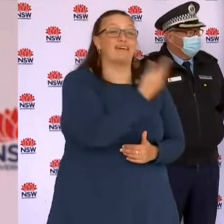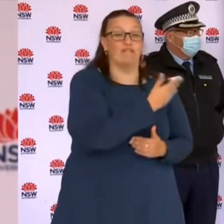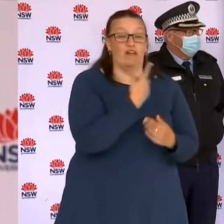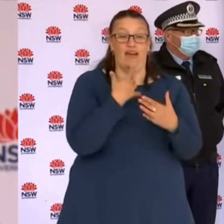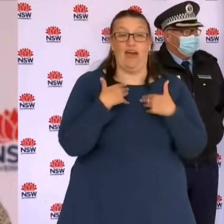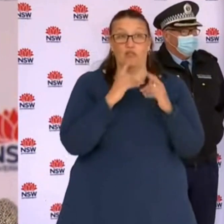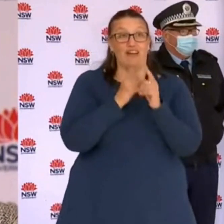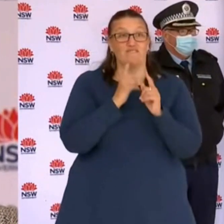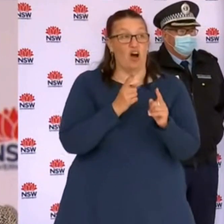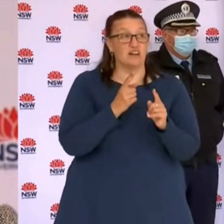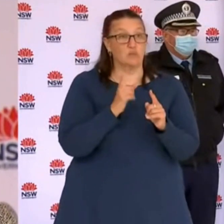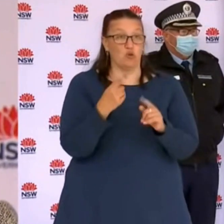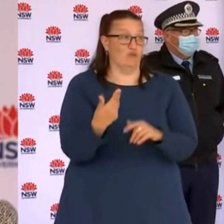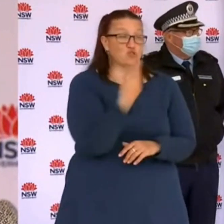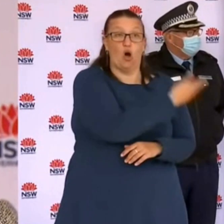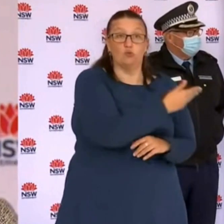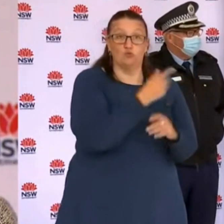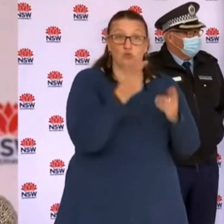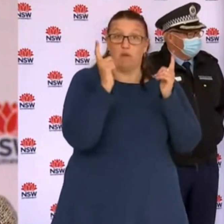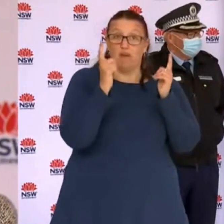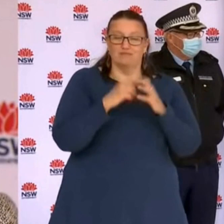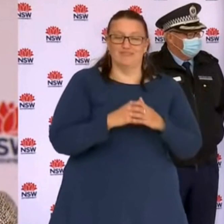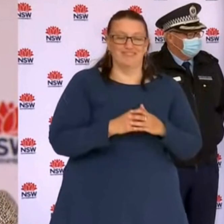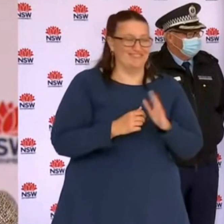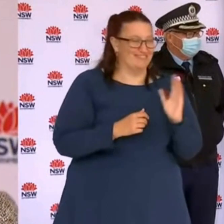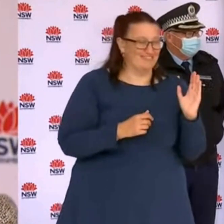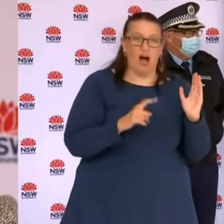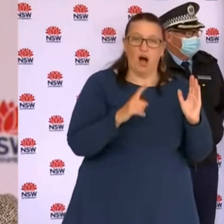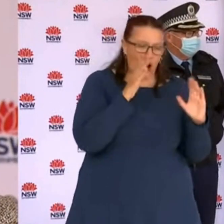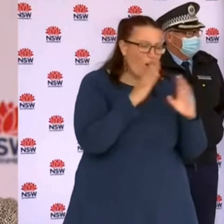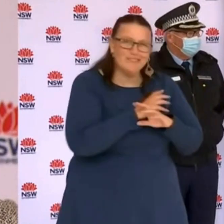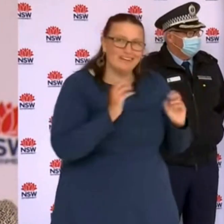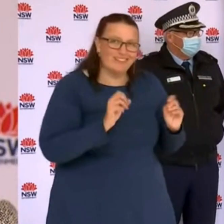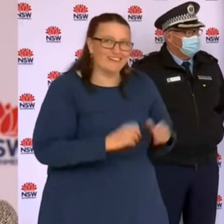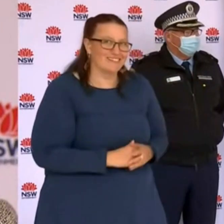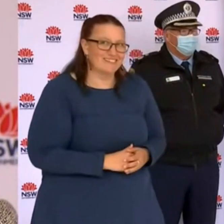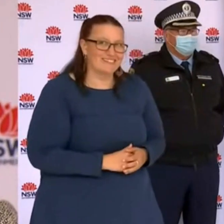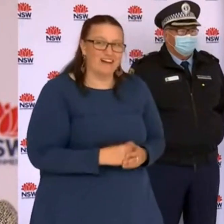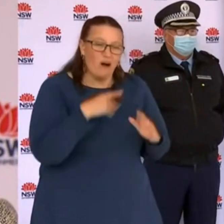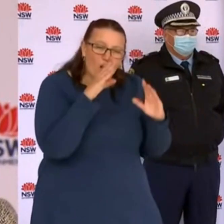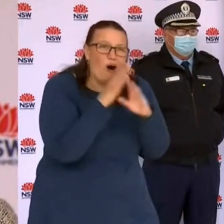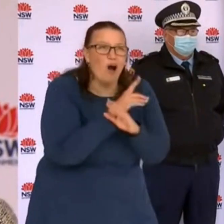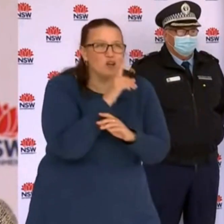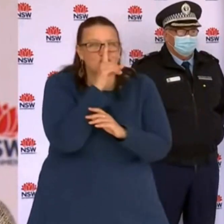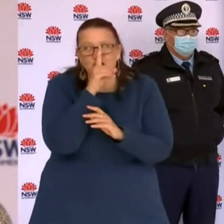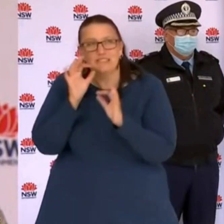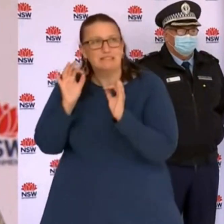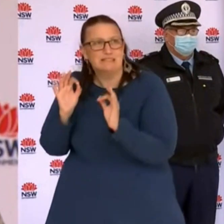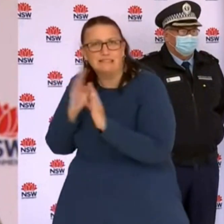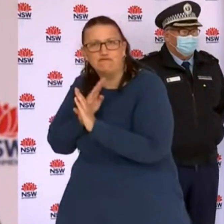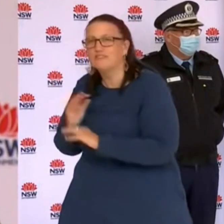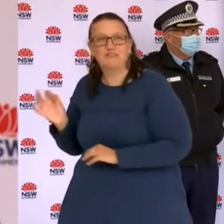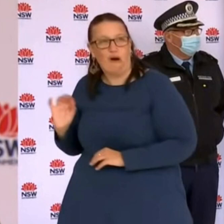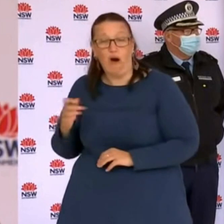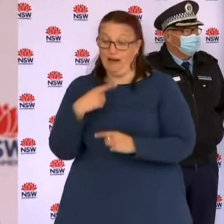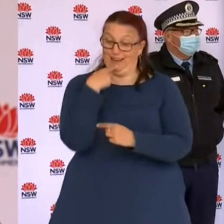I've actually given my health advice publicly. So what I've relayed at each of the press conferences is